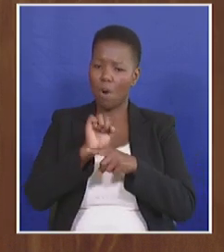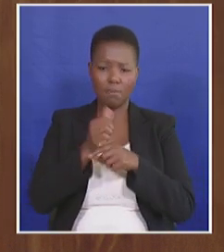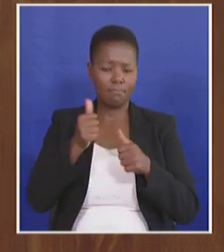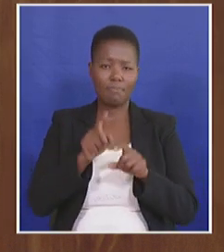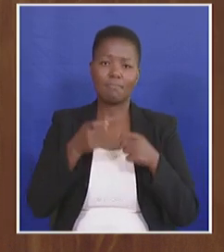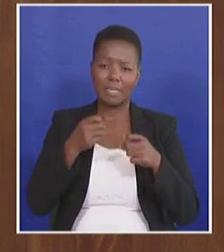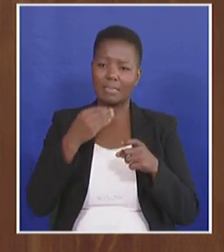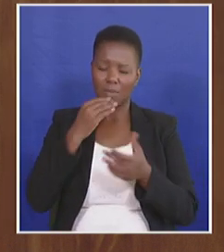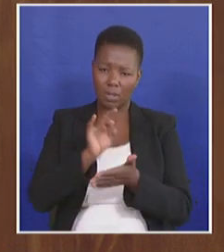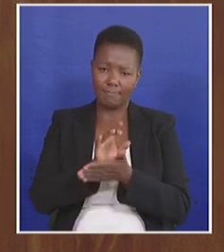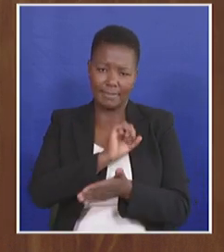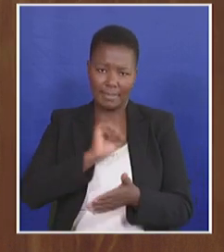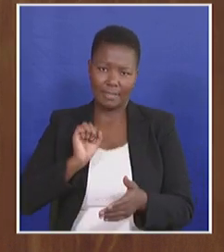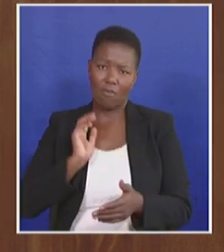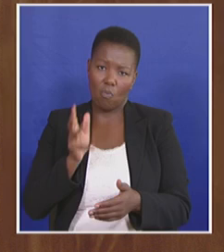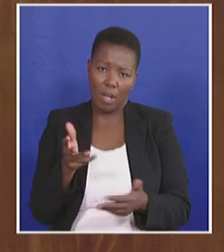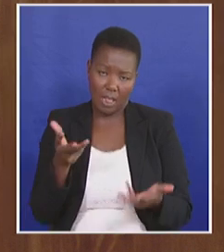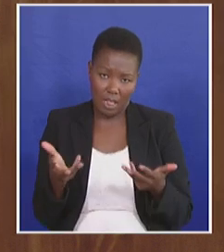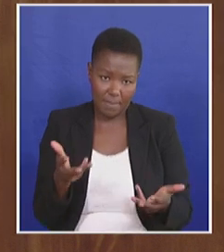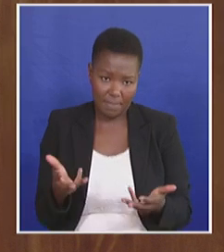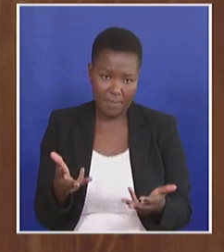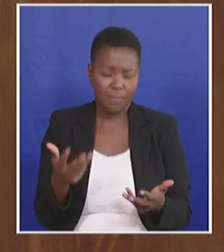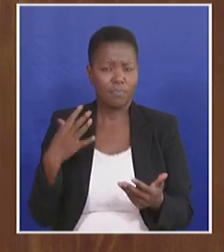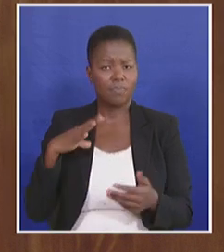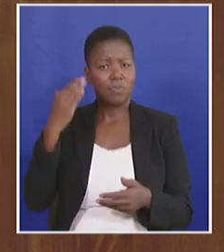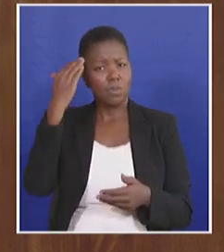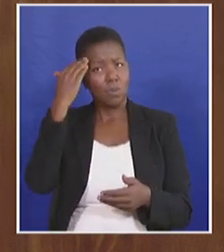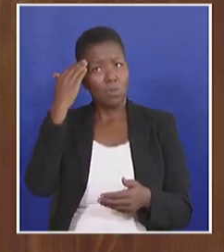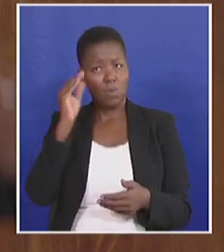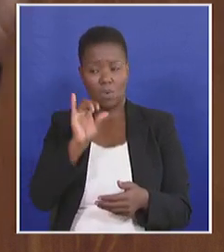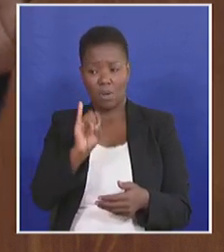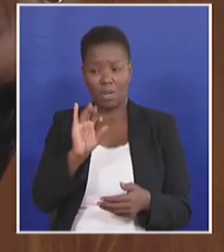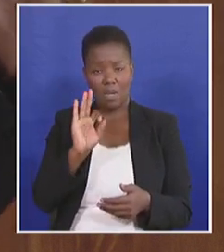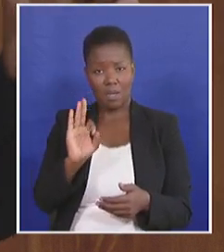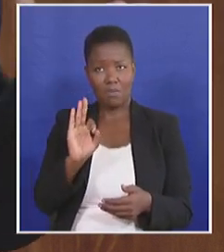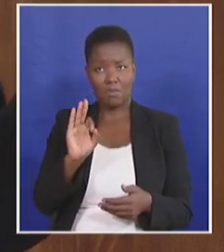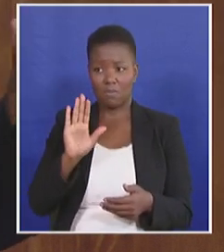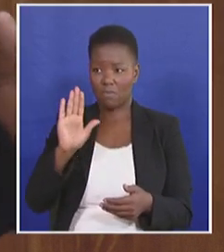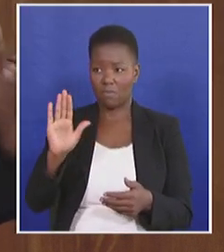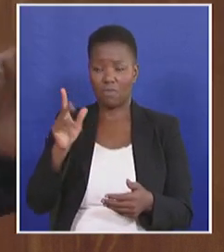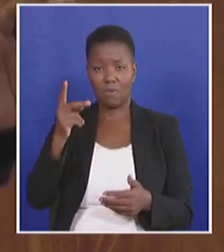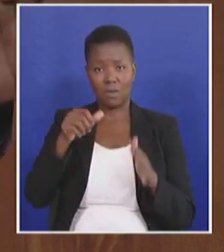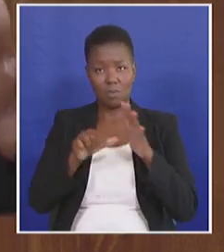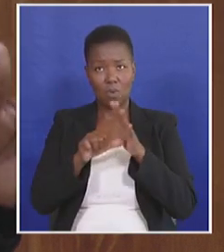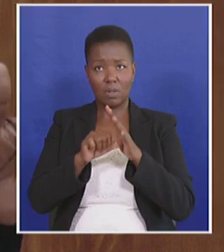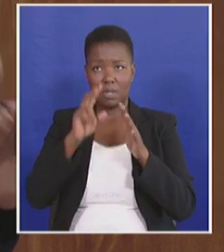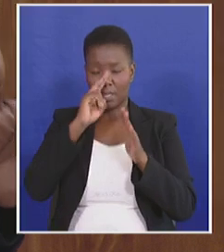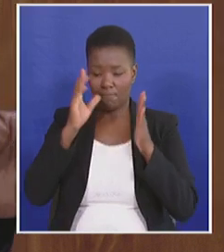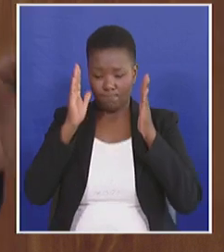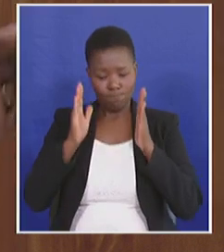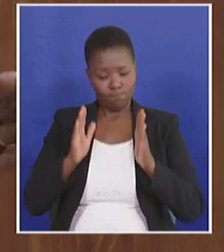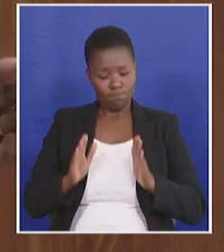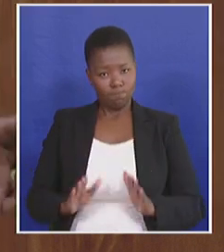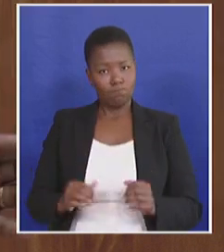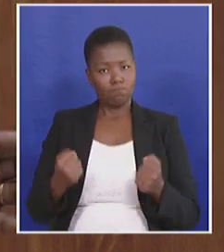force. Now, I want to know if you consider this framework of fitness to also be inclusive of the